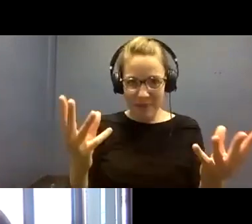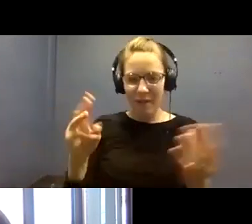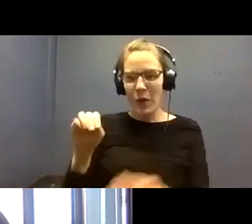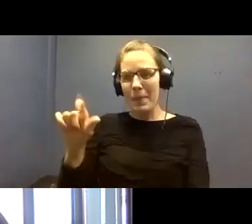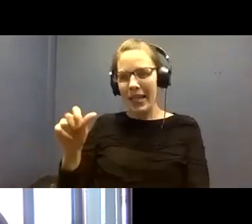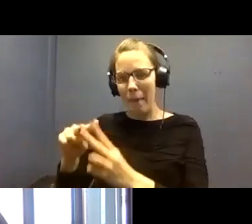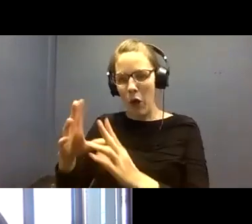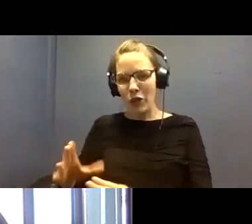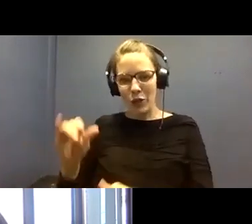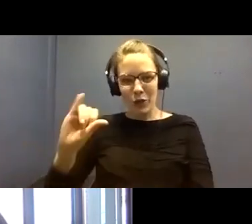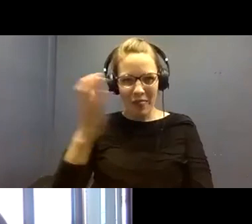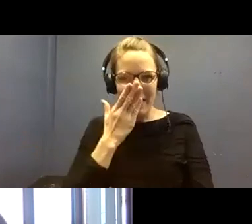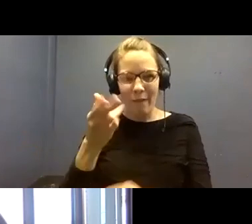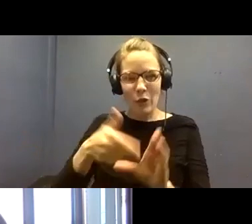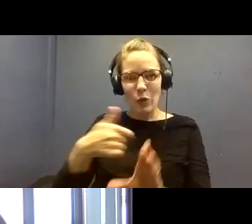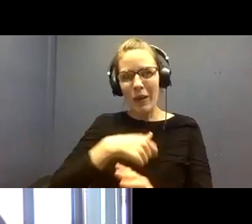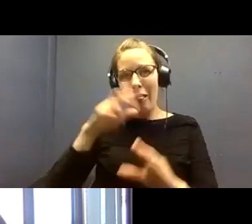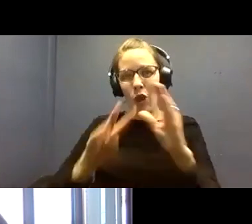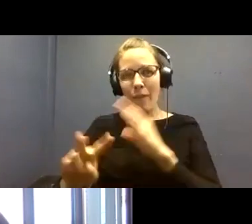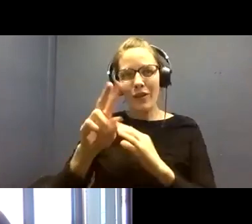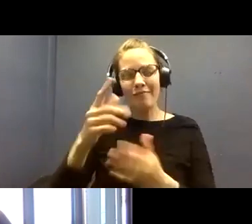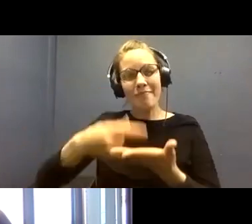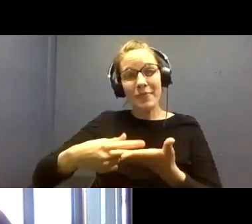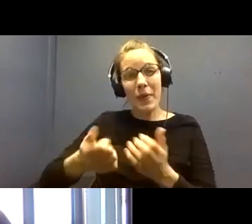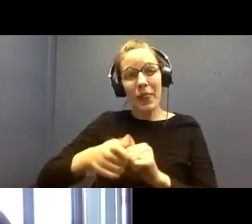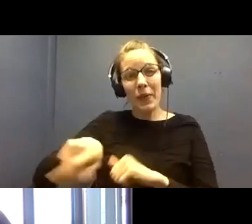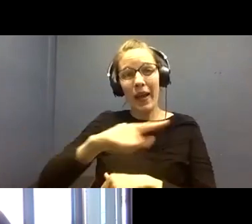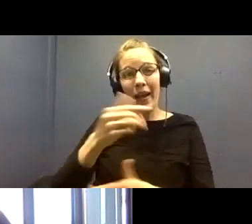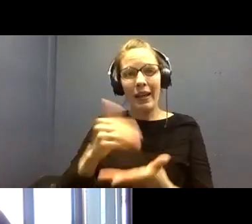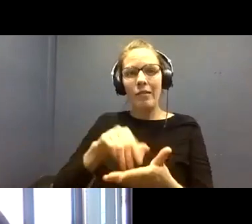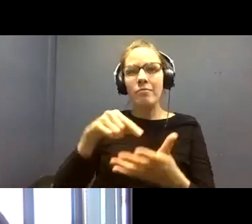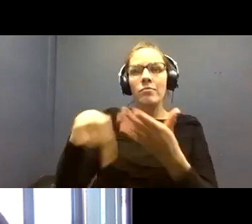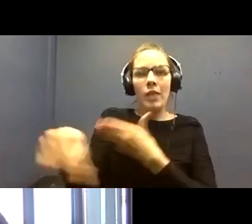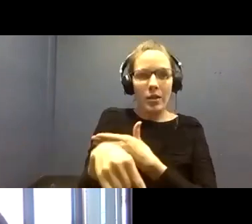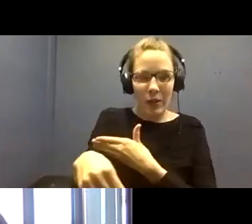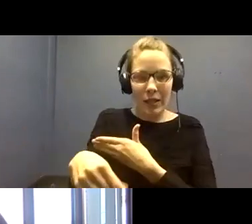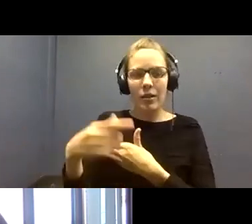for joining us. We look forward to talking with you again at the end or the middle of next week. So have